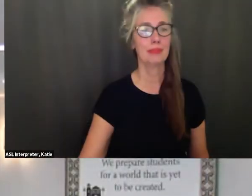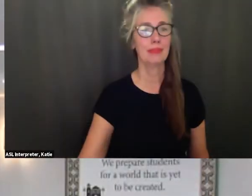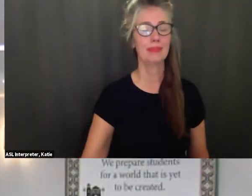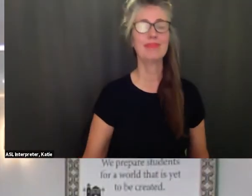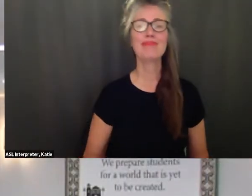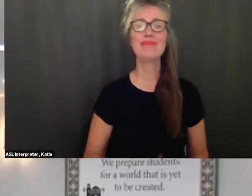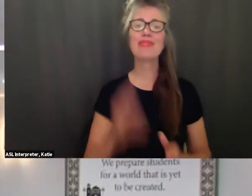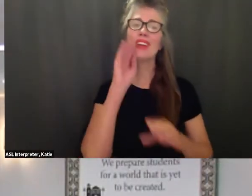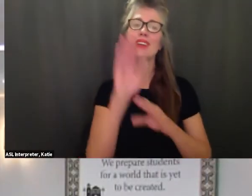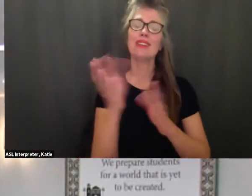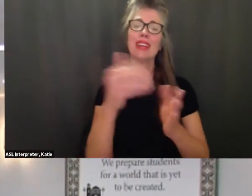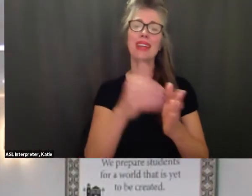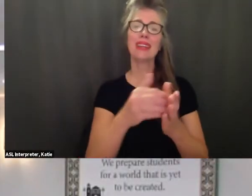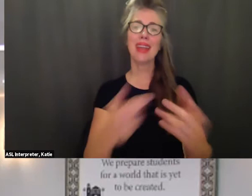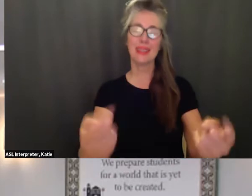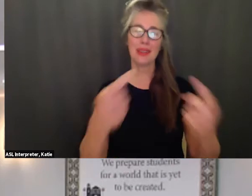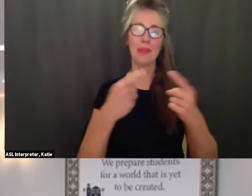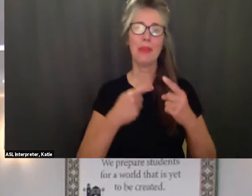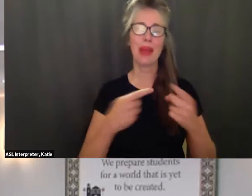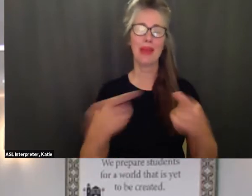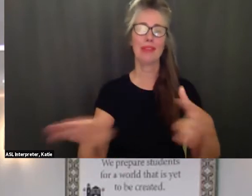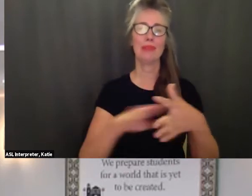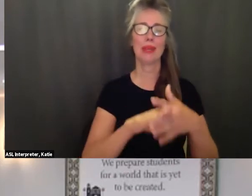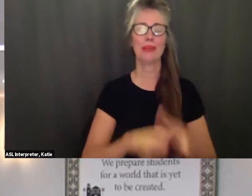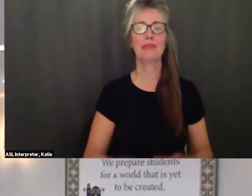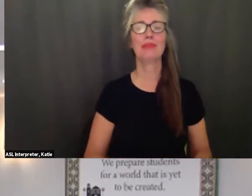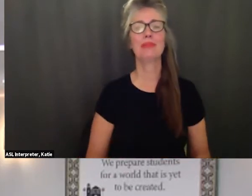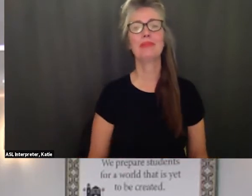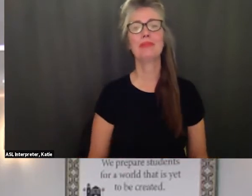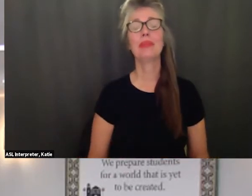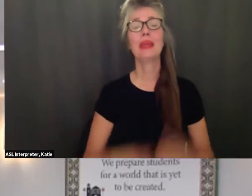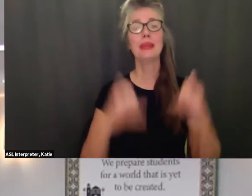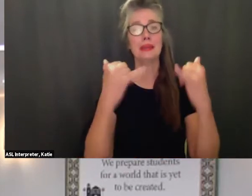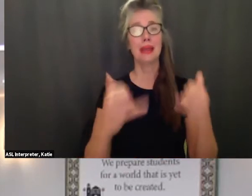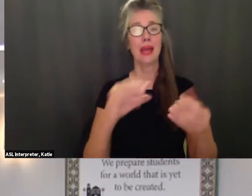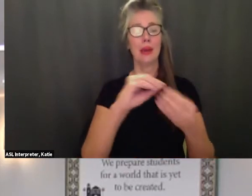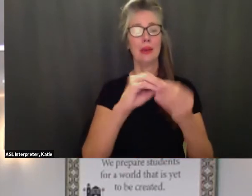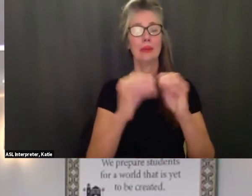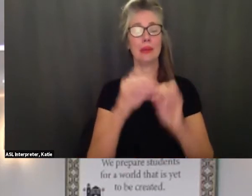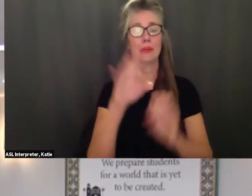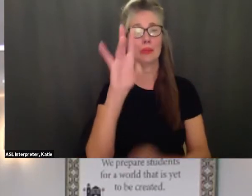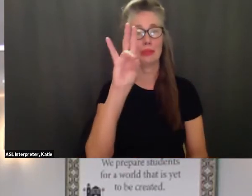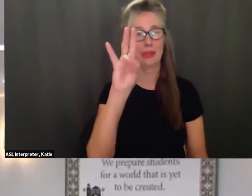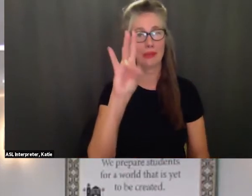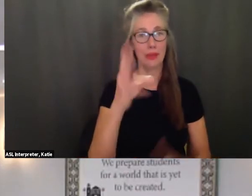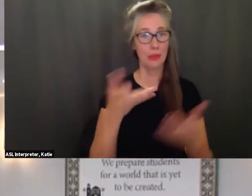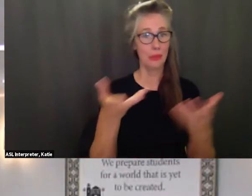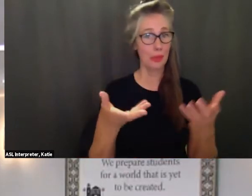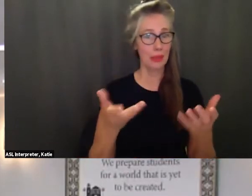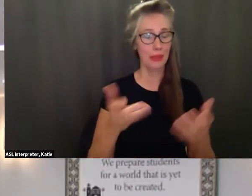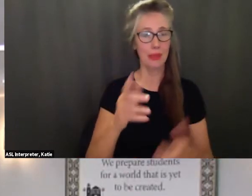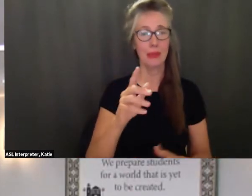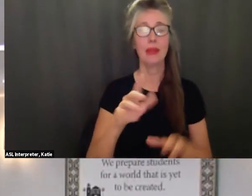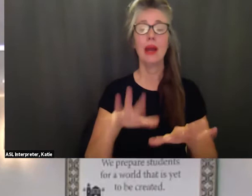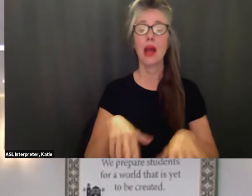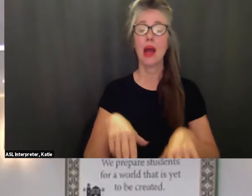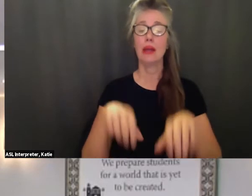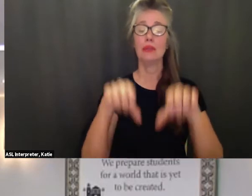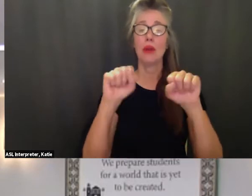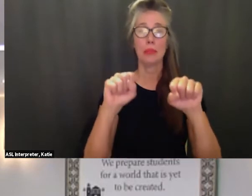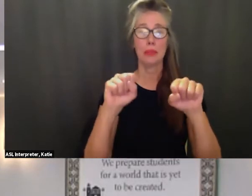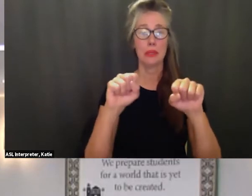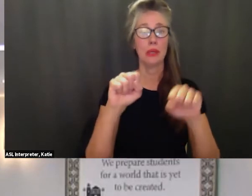Good evening again. We're back from our break, and we are now on item number 7, which is the adoption of the